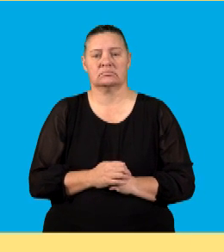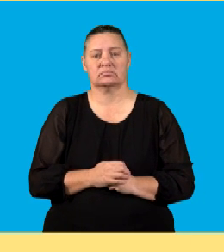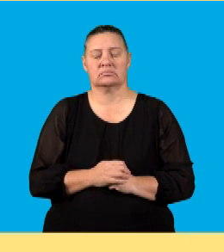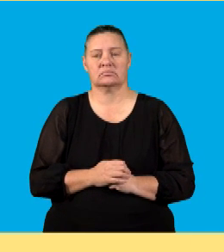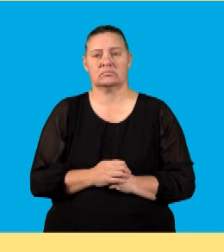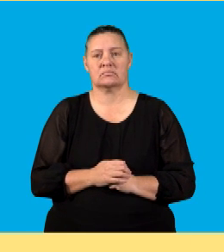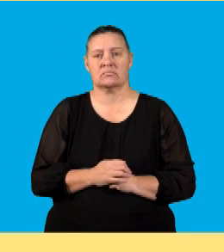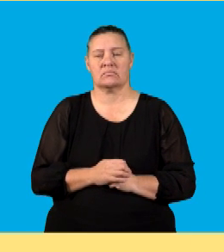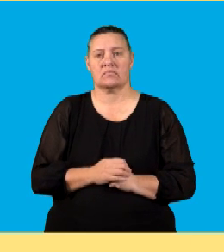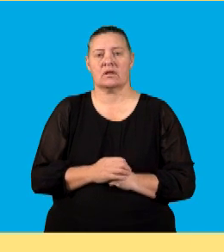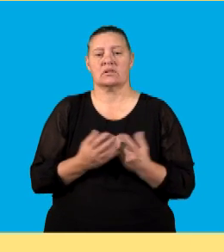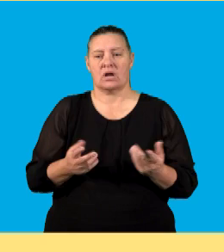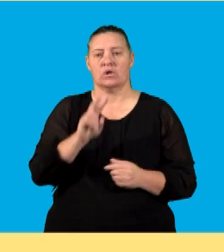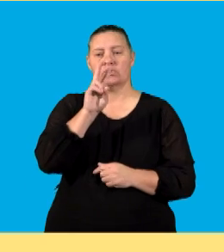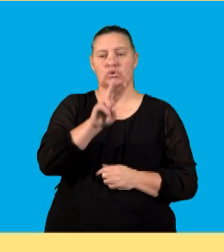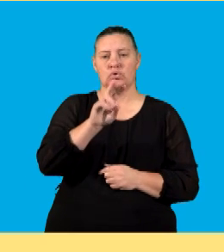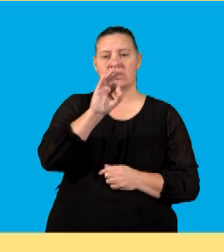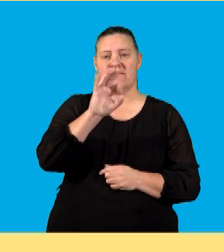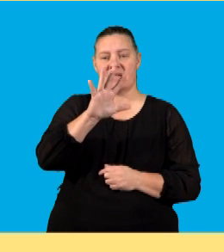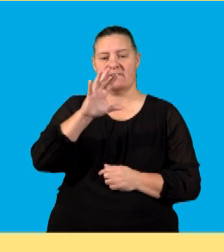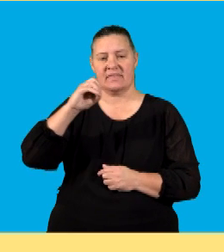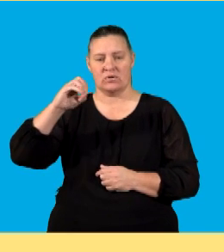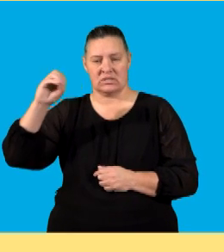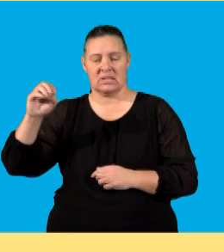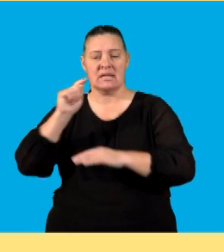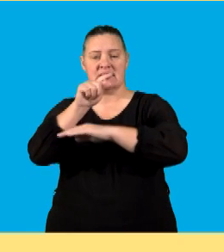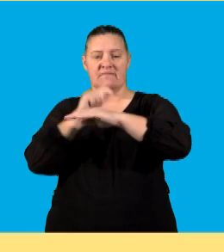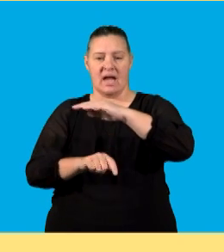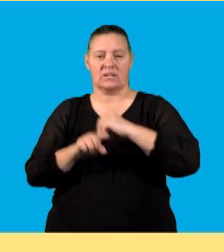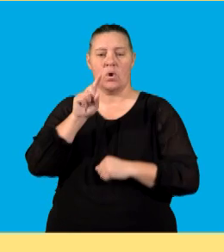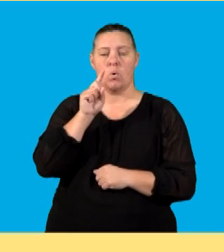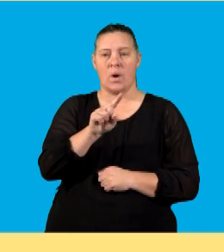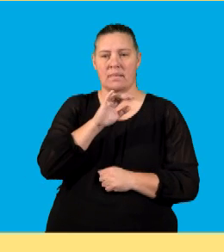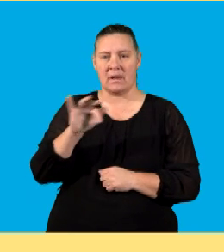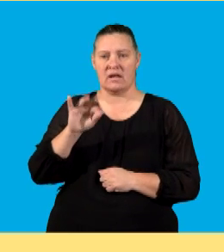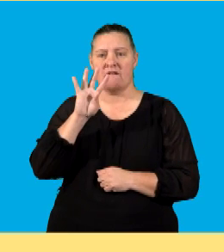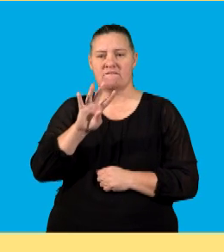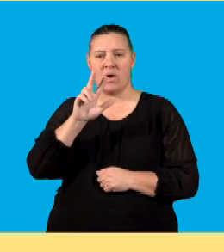in the calculator. I'll read out for you. 235,000 divided by